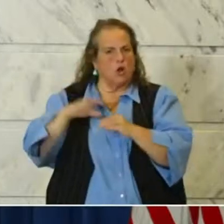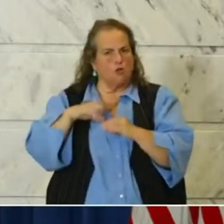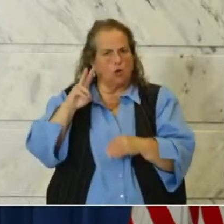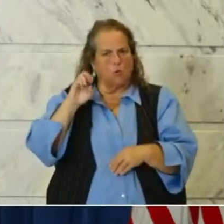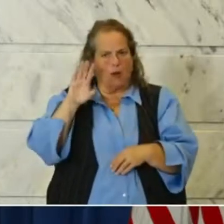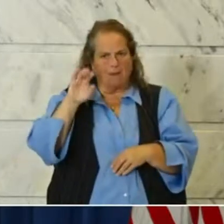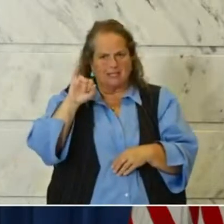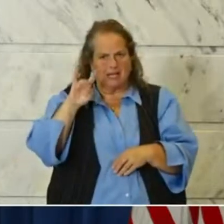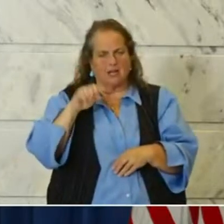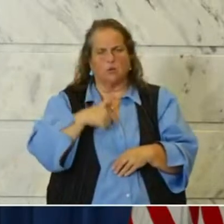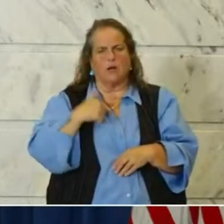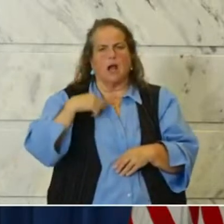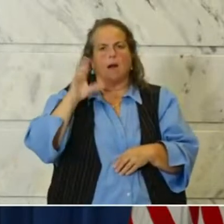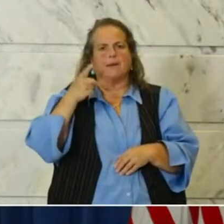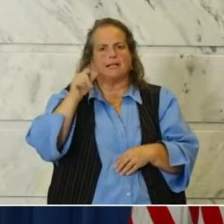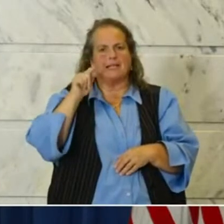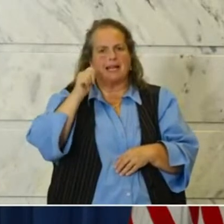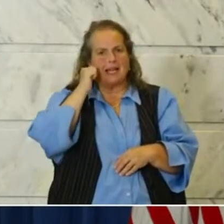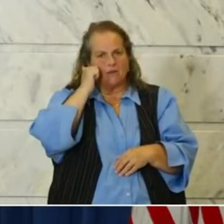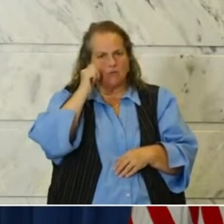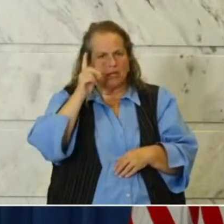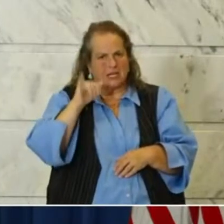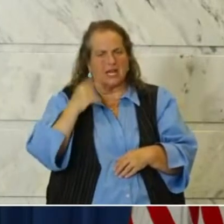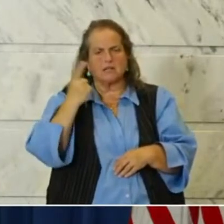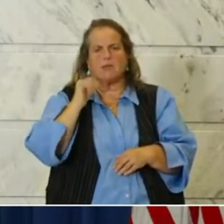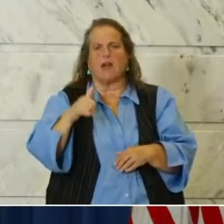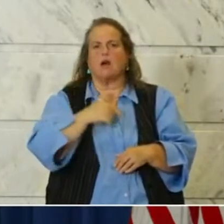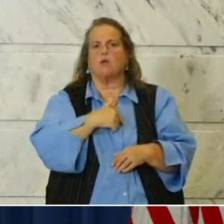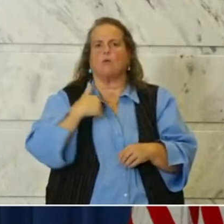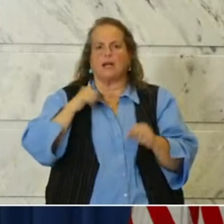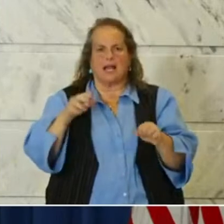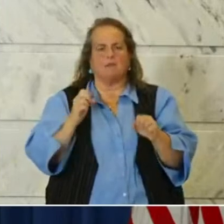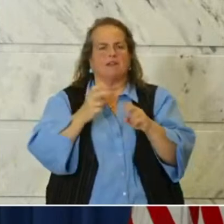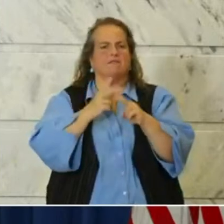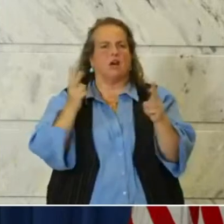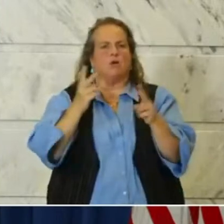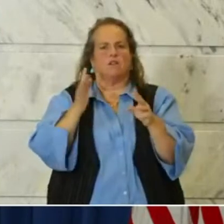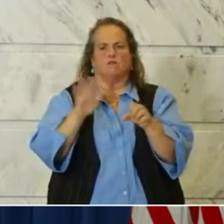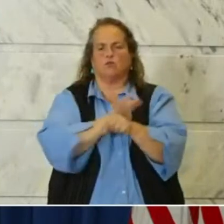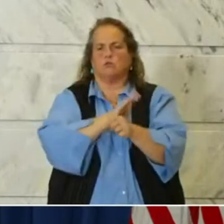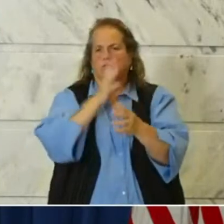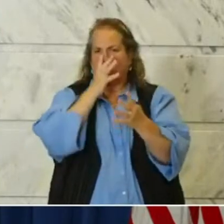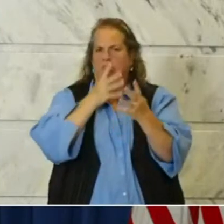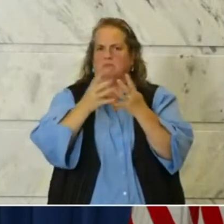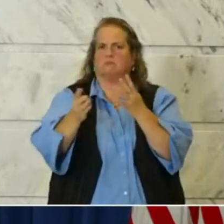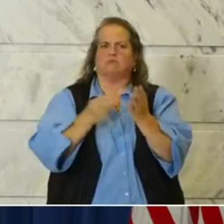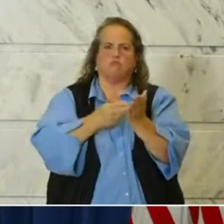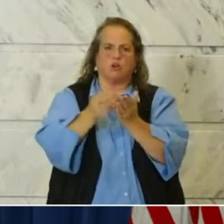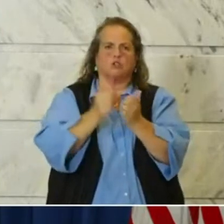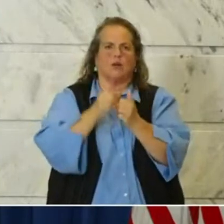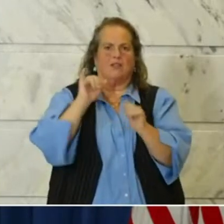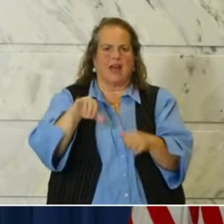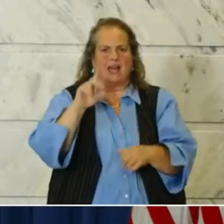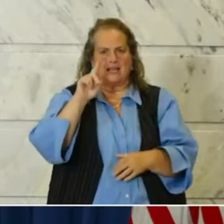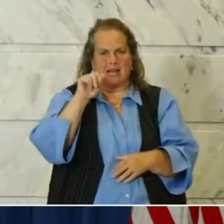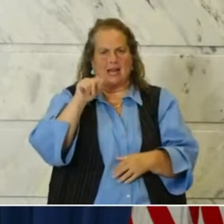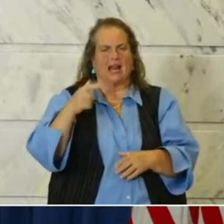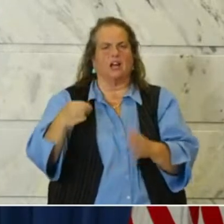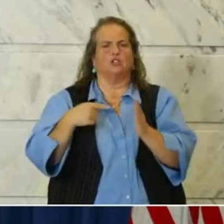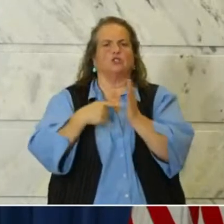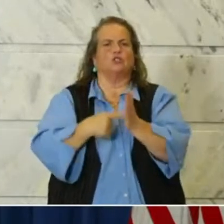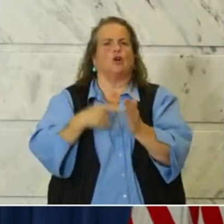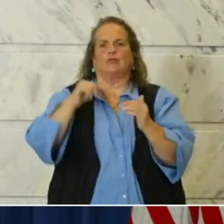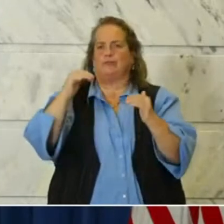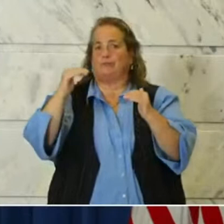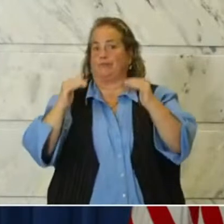it every day so that we can be fully transparent with that data and show the disparities that it